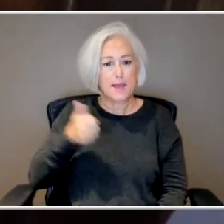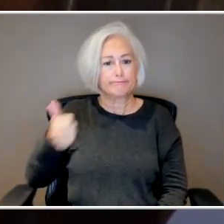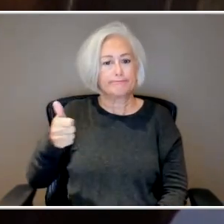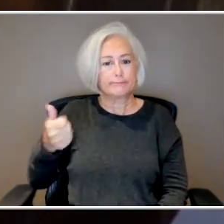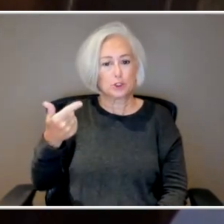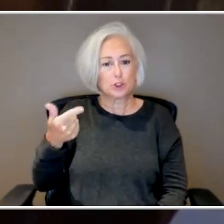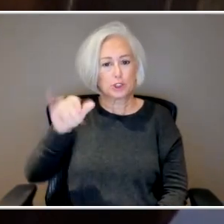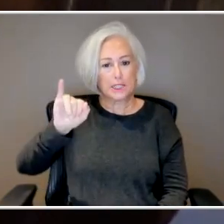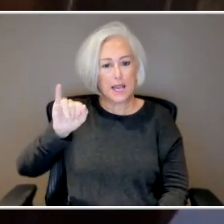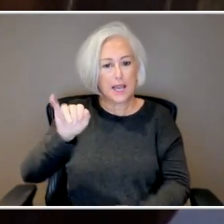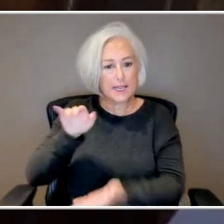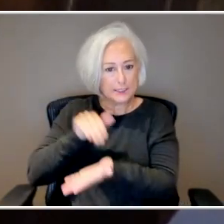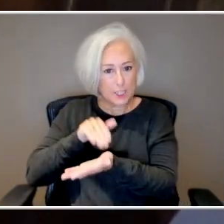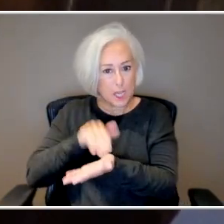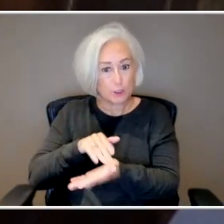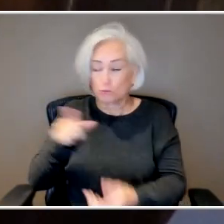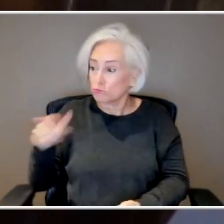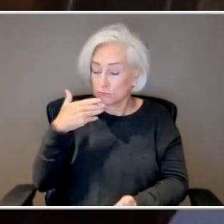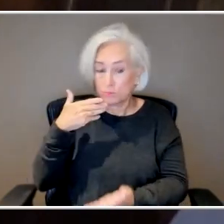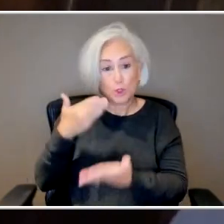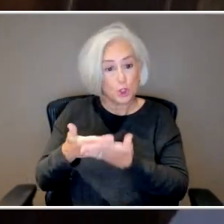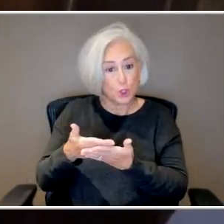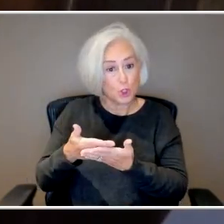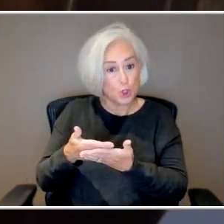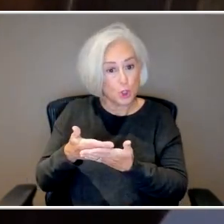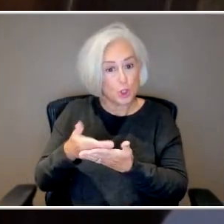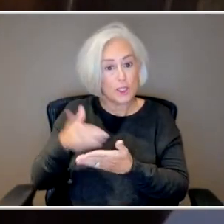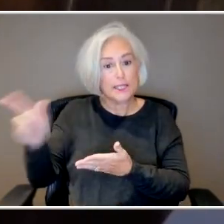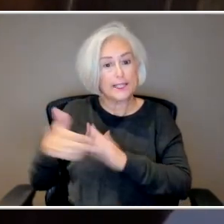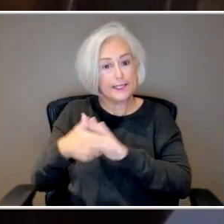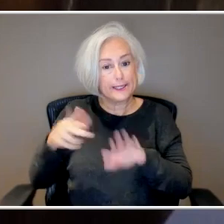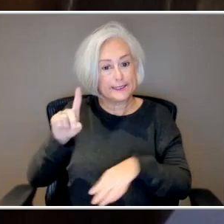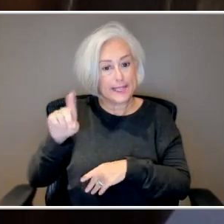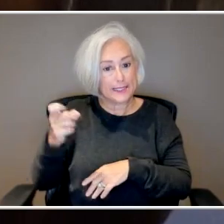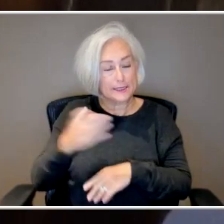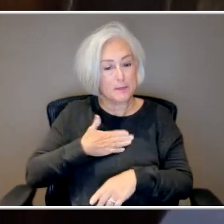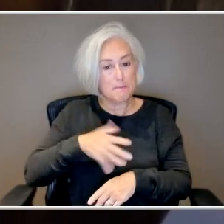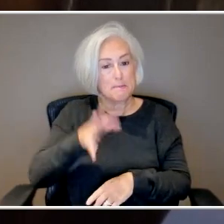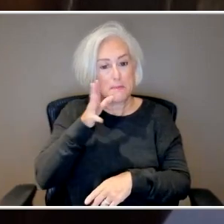called him up, and he was very good. He had diagnosed my mother's